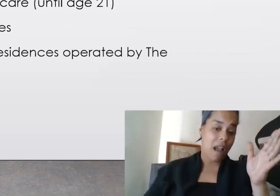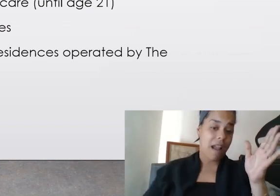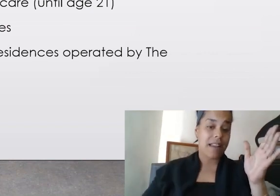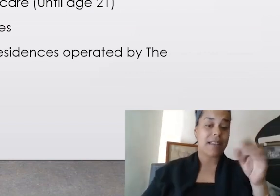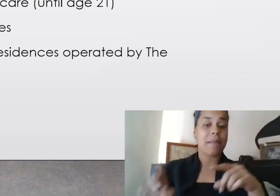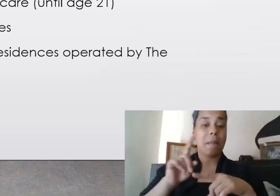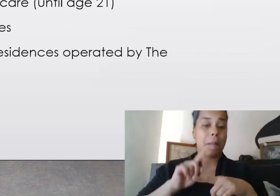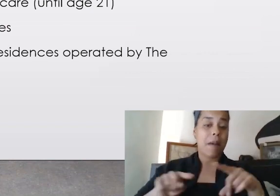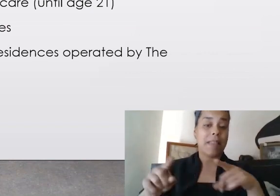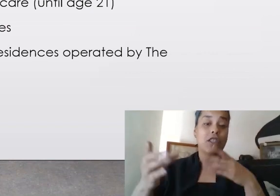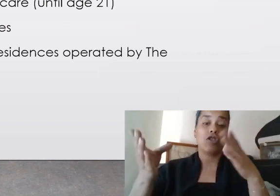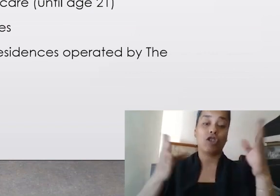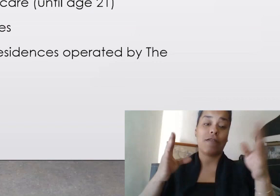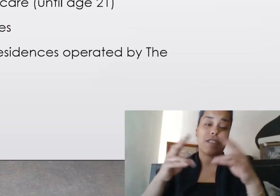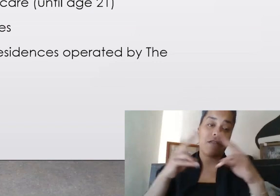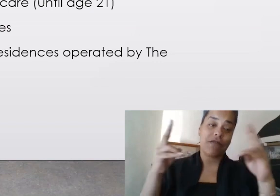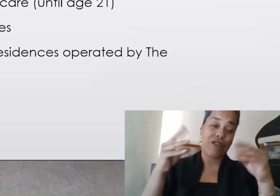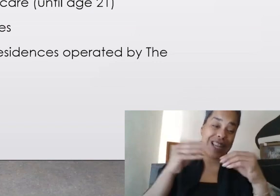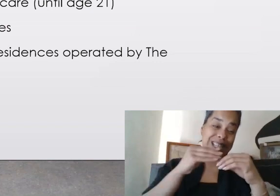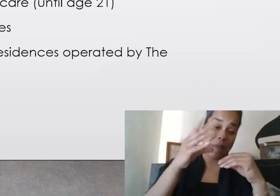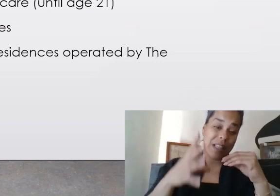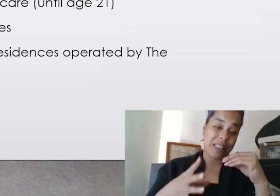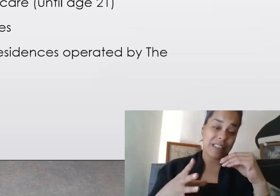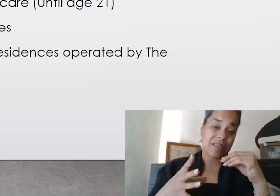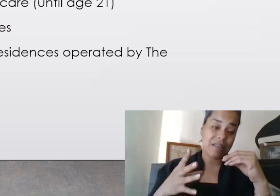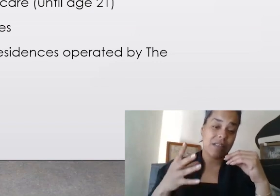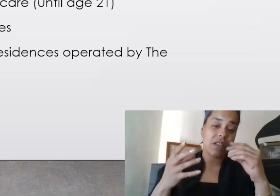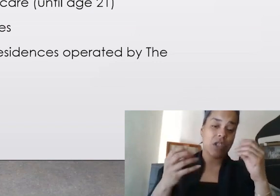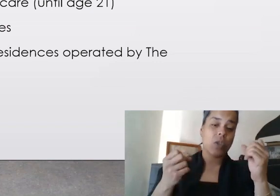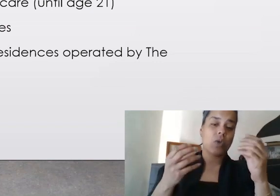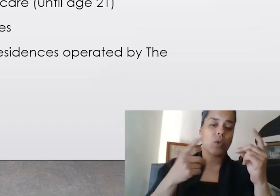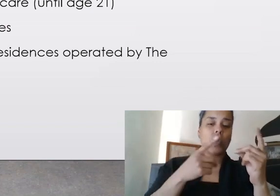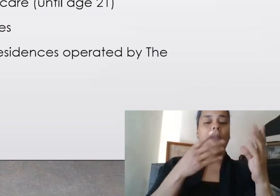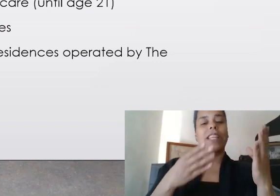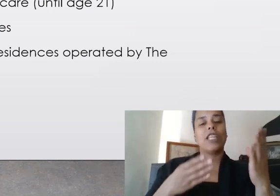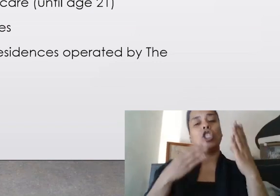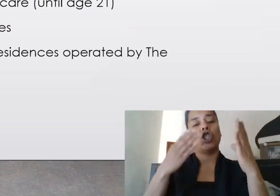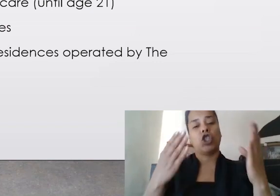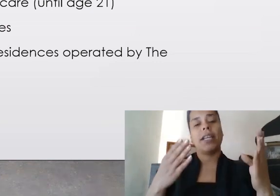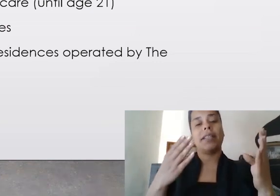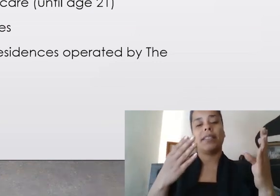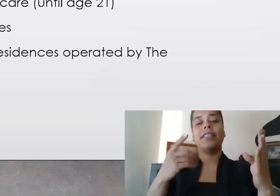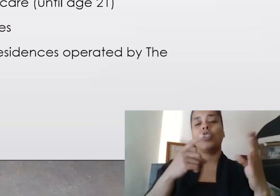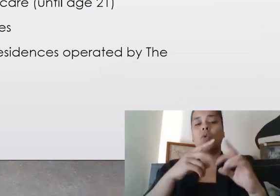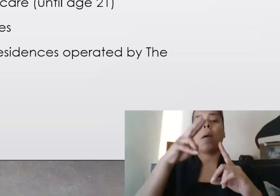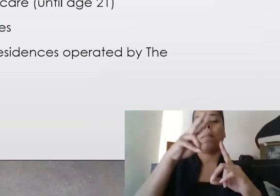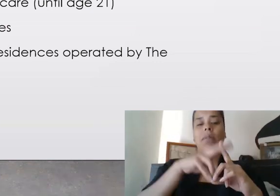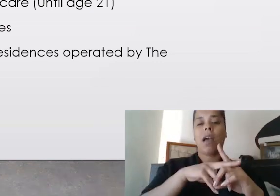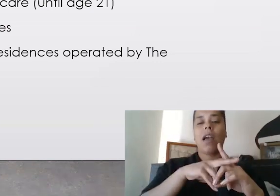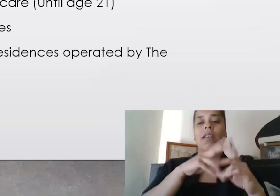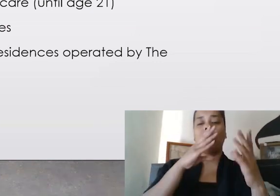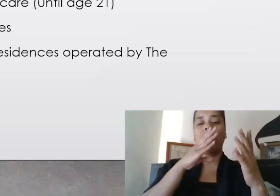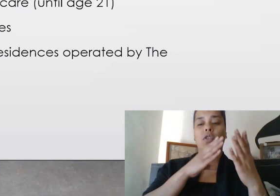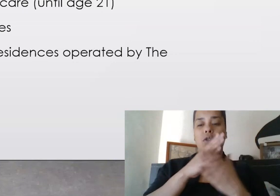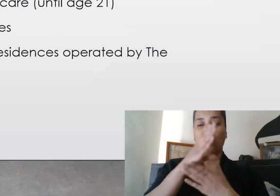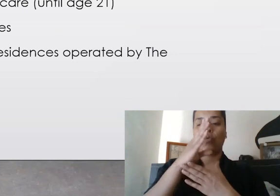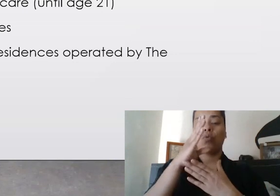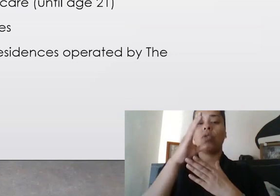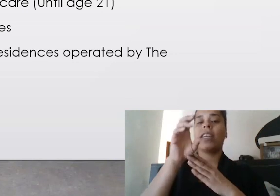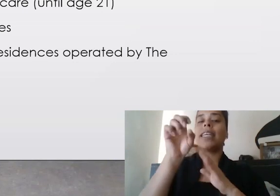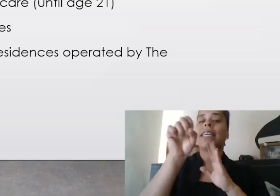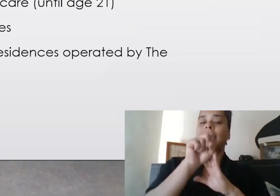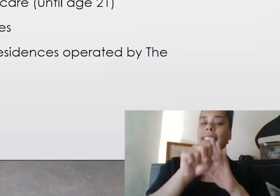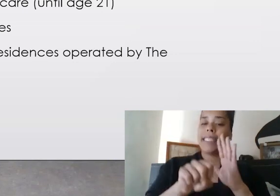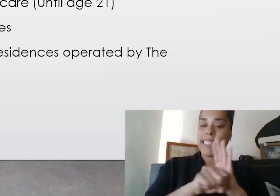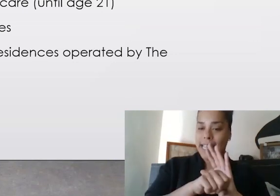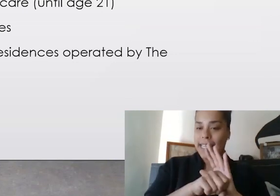very expensive. So they would, they suggest that you apply through the state